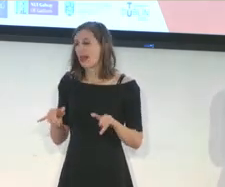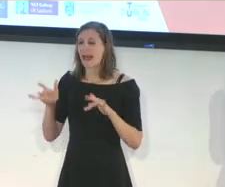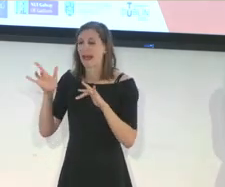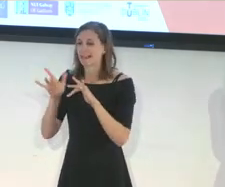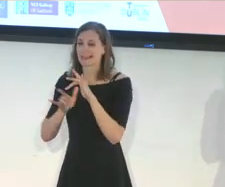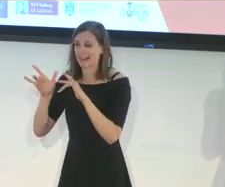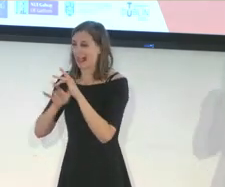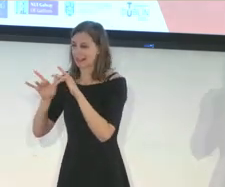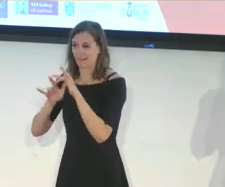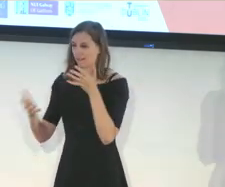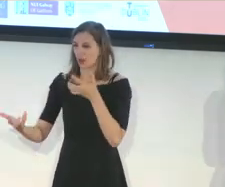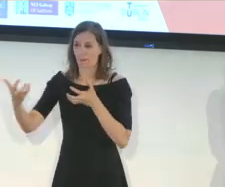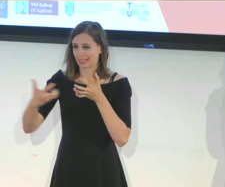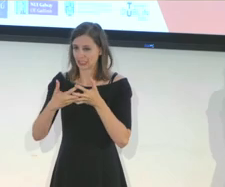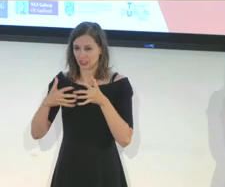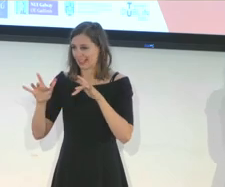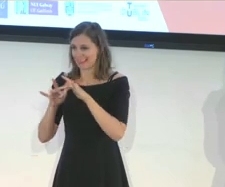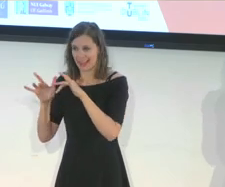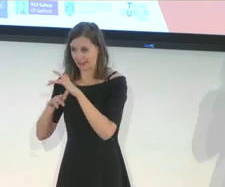major challenge.